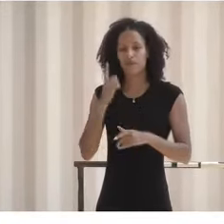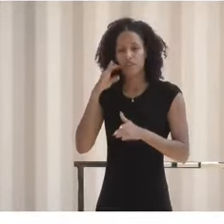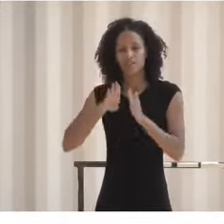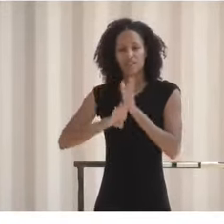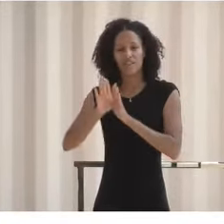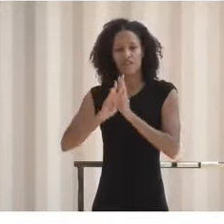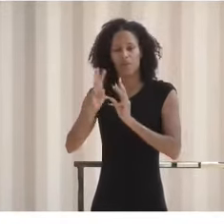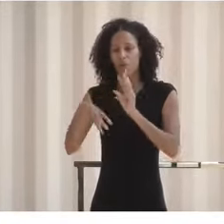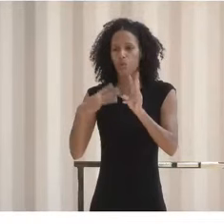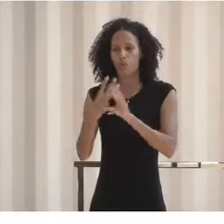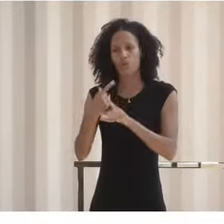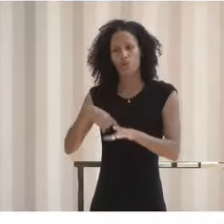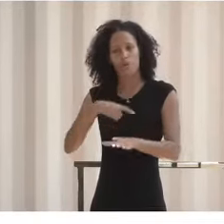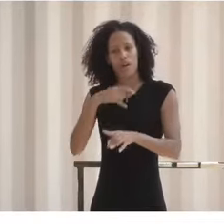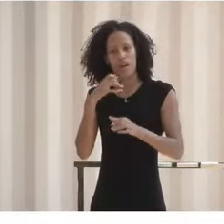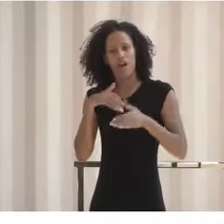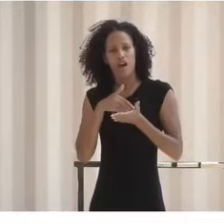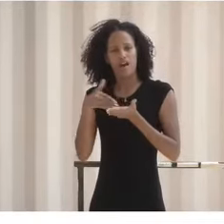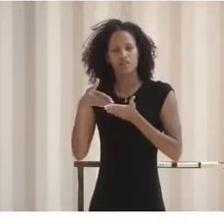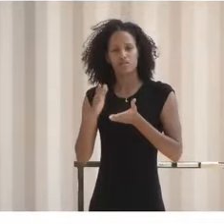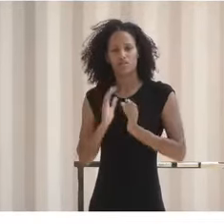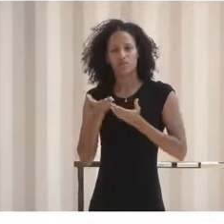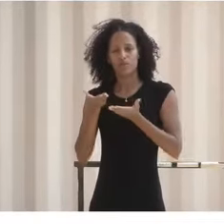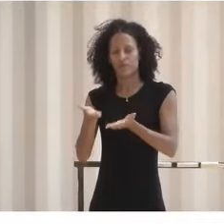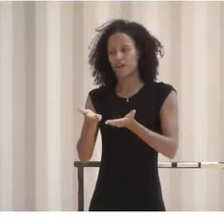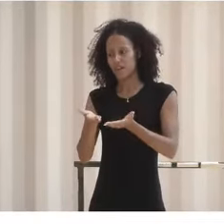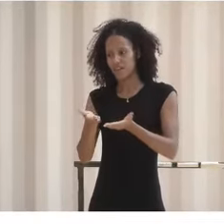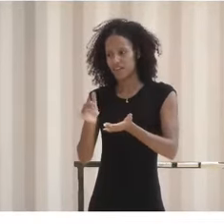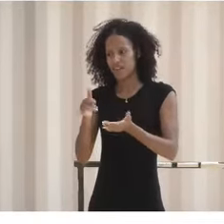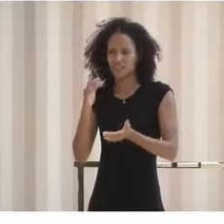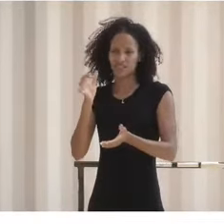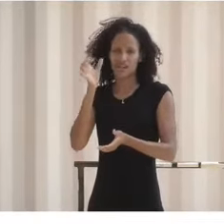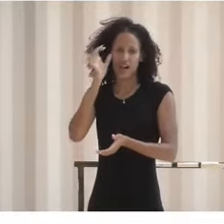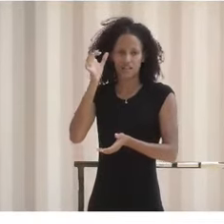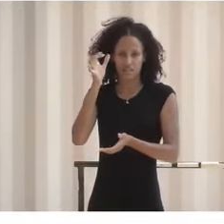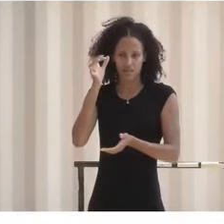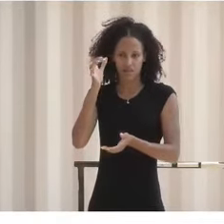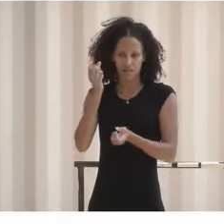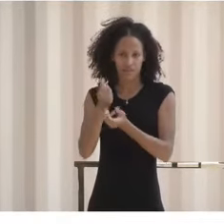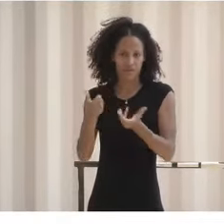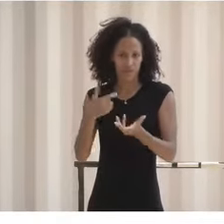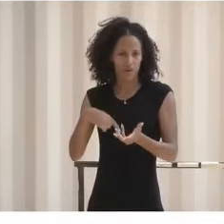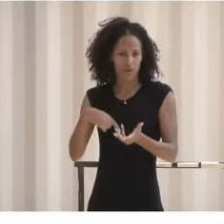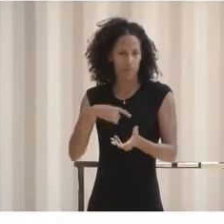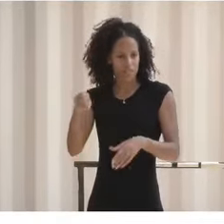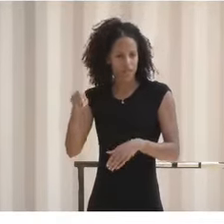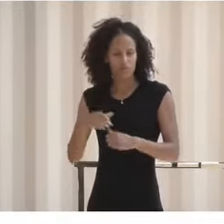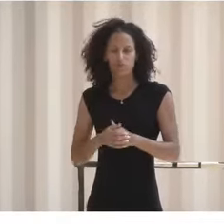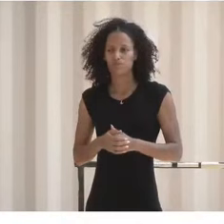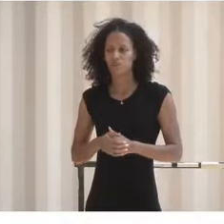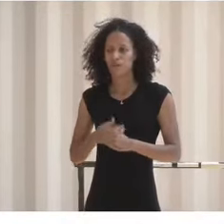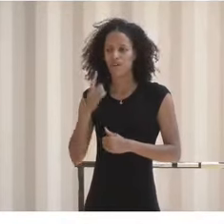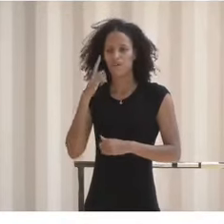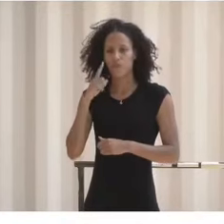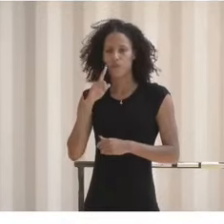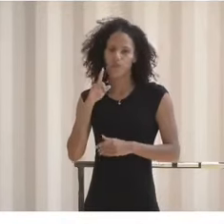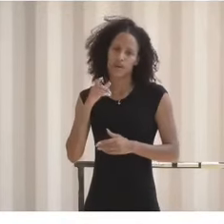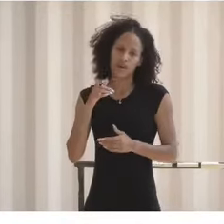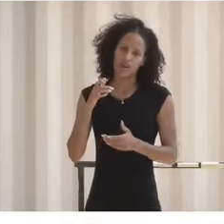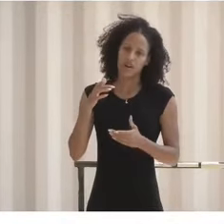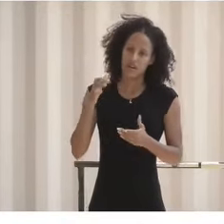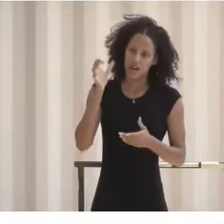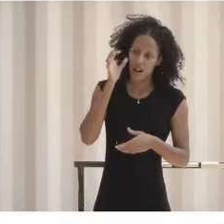we often provide a deficit mindset without meaning to. But through cyclical projects, silo